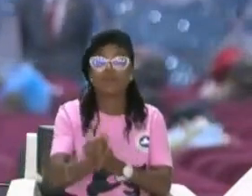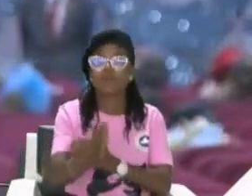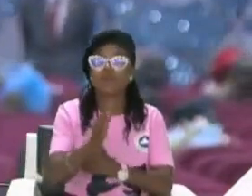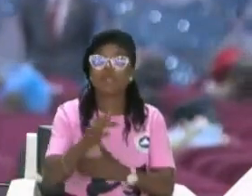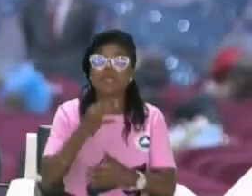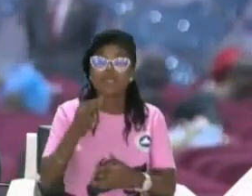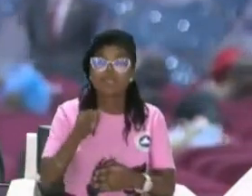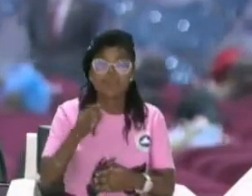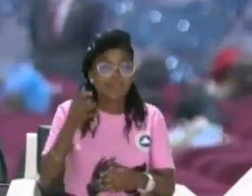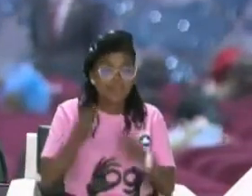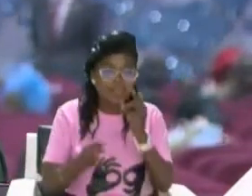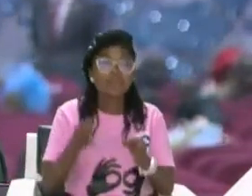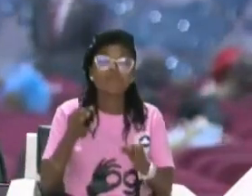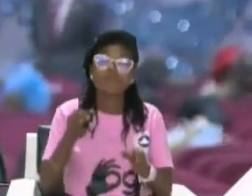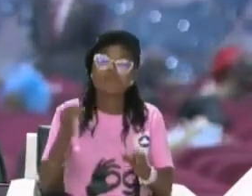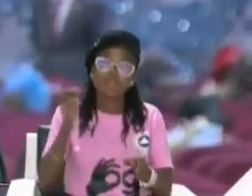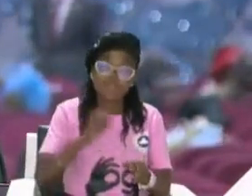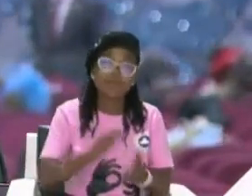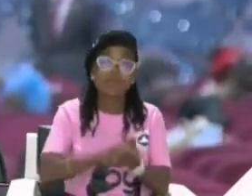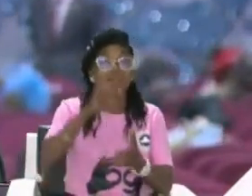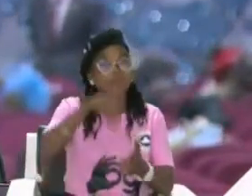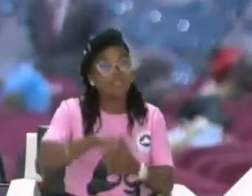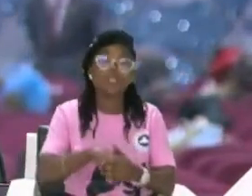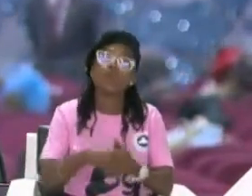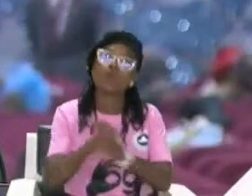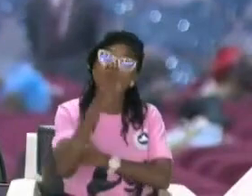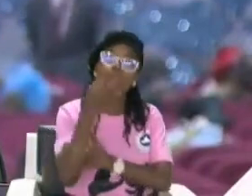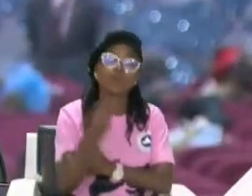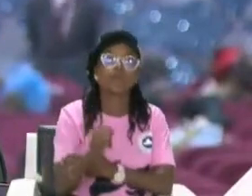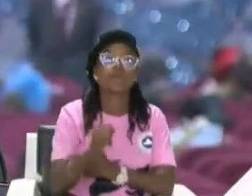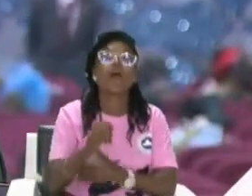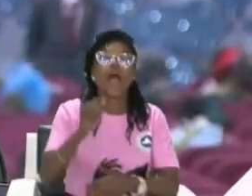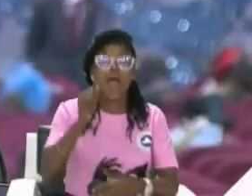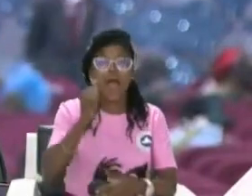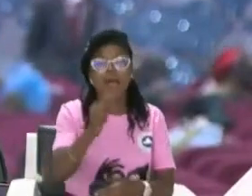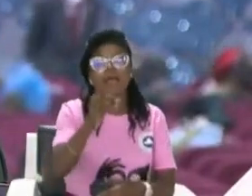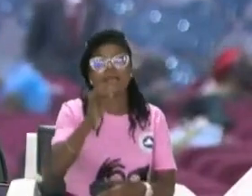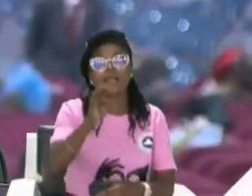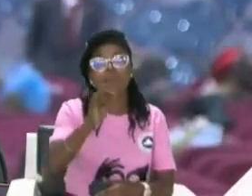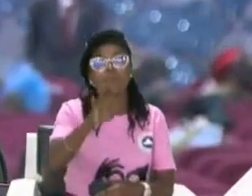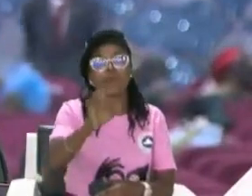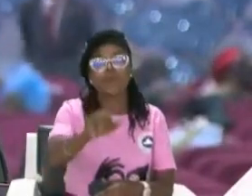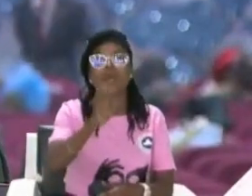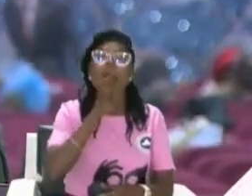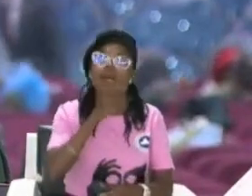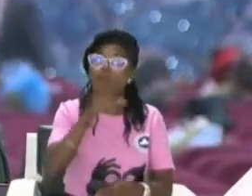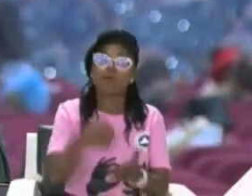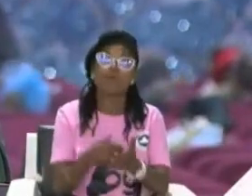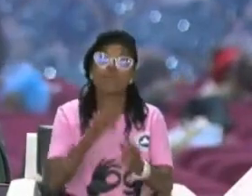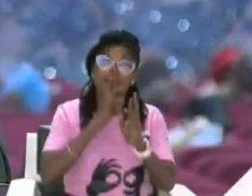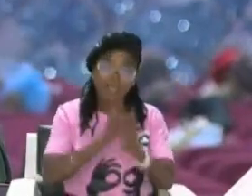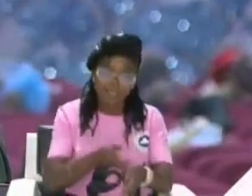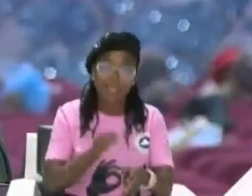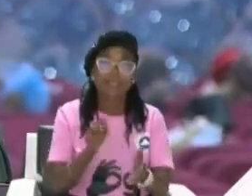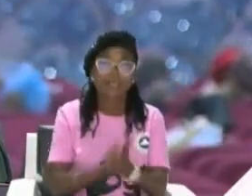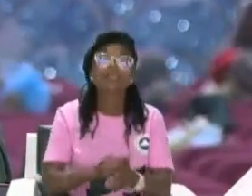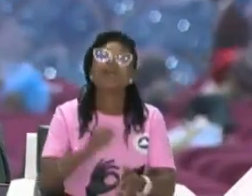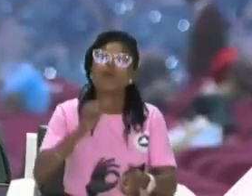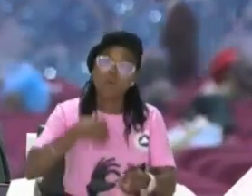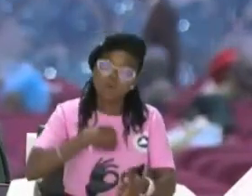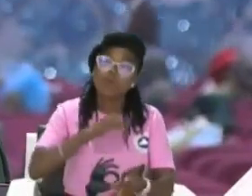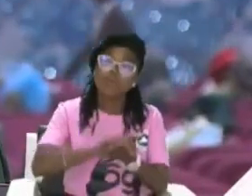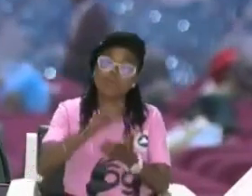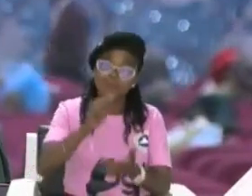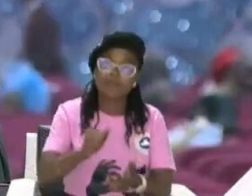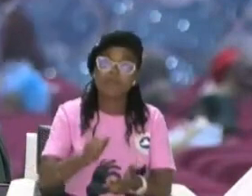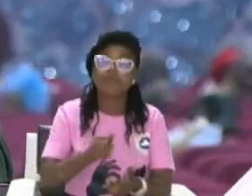if they believe in the God of Adeboye, and they all answered that they believed. He knelt down and laid